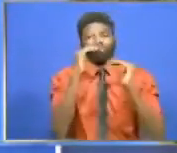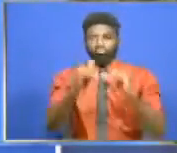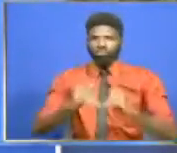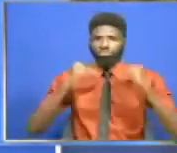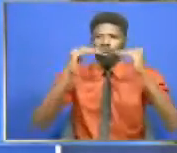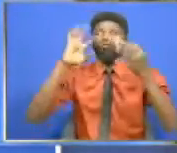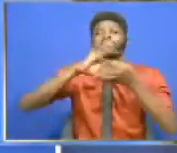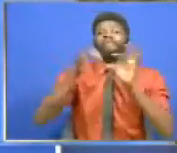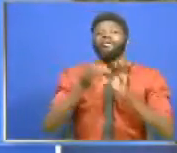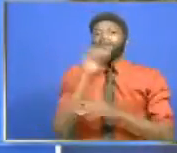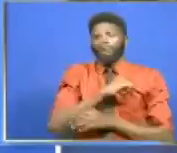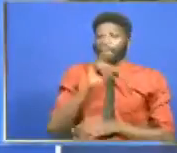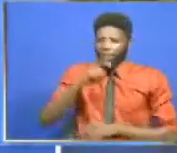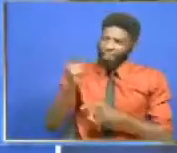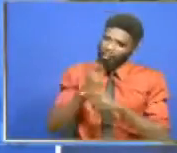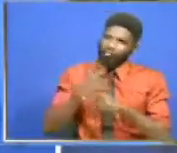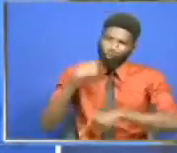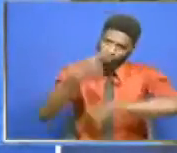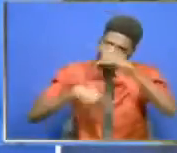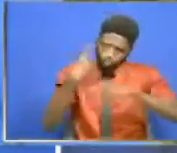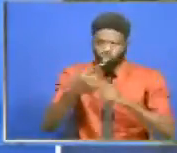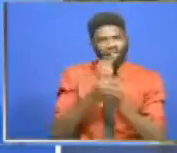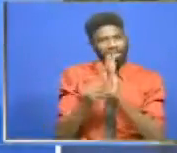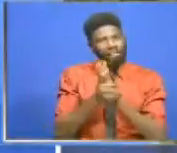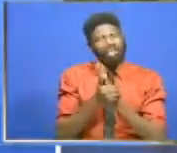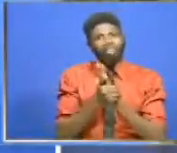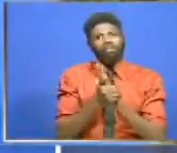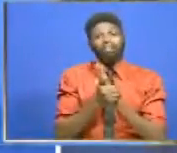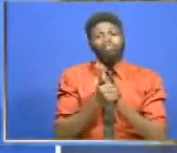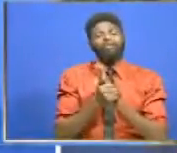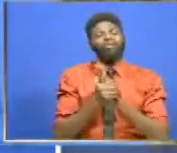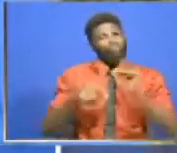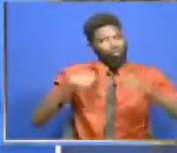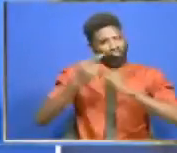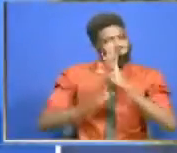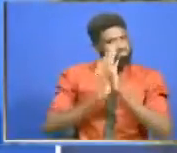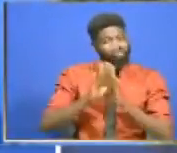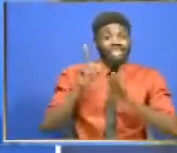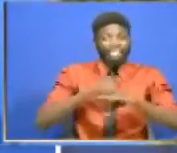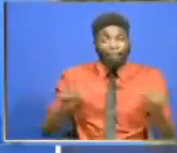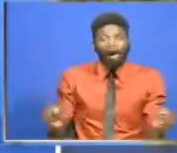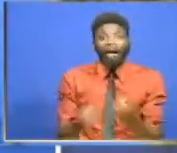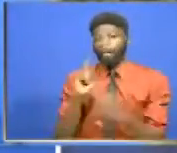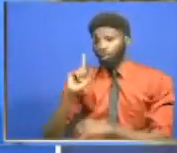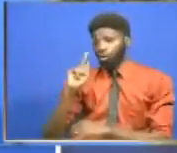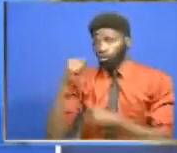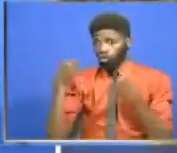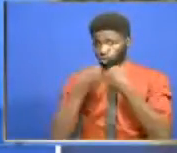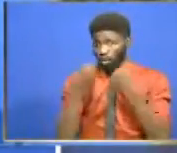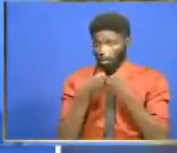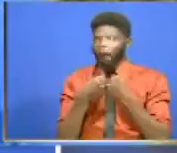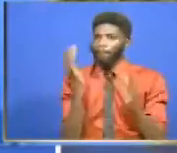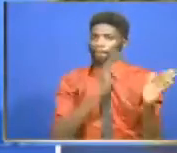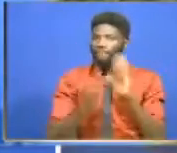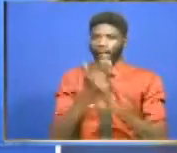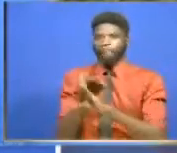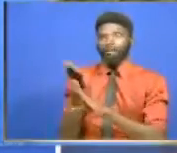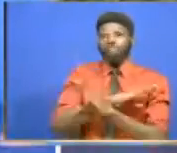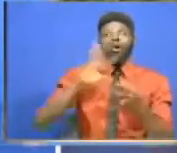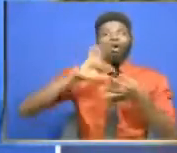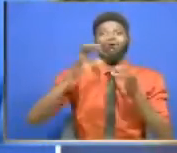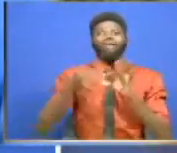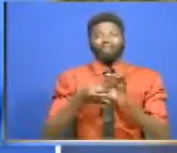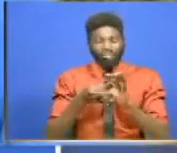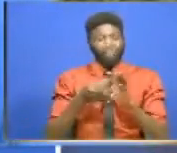in top shape so that when we have any tournament coming for as a preparation tournament for the pre-Olympic